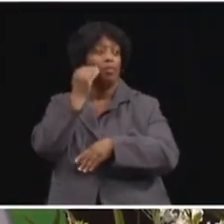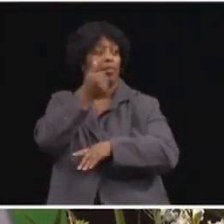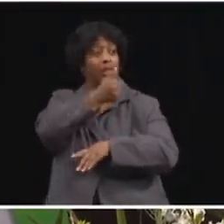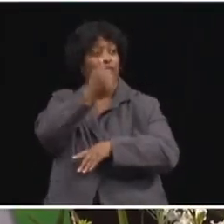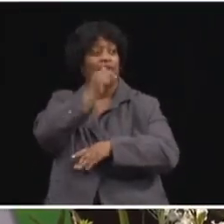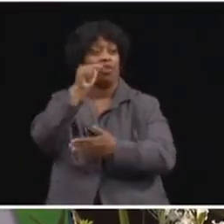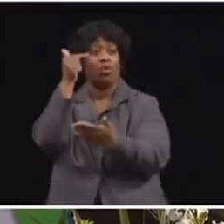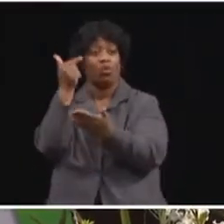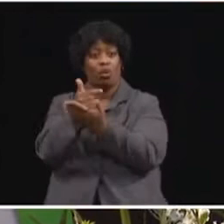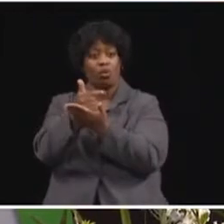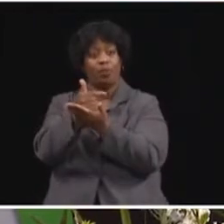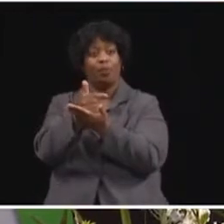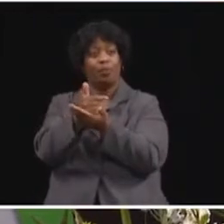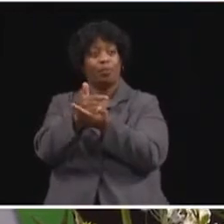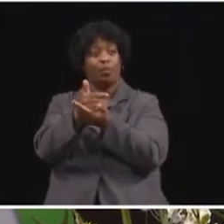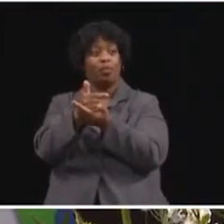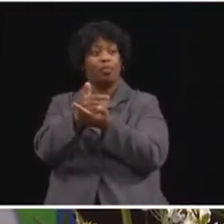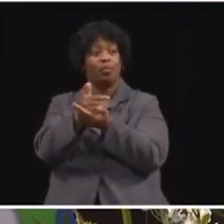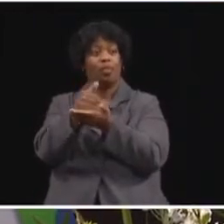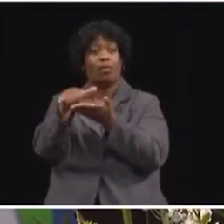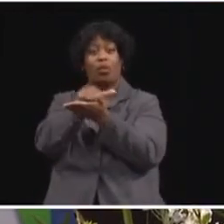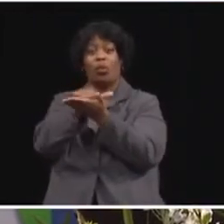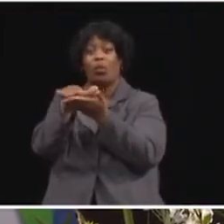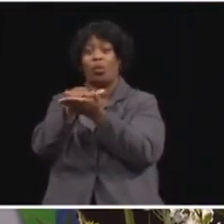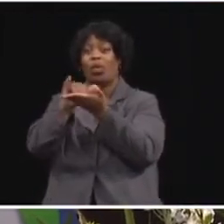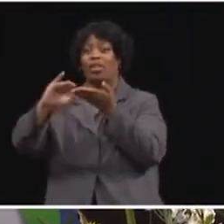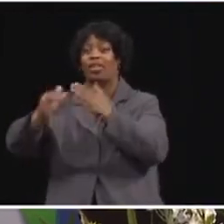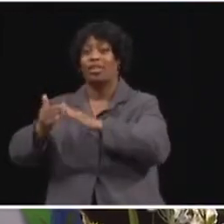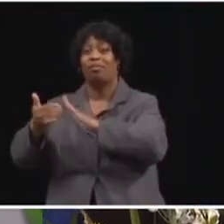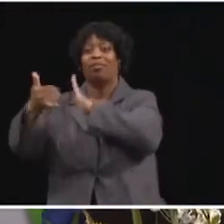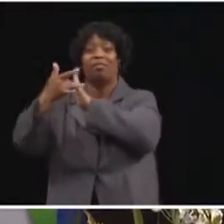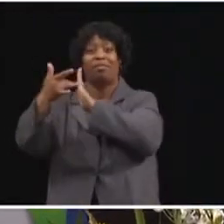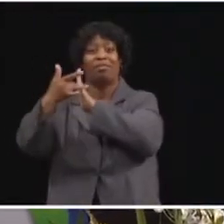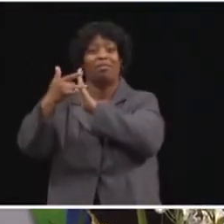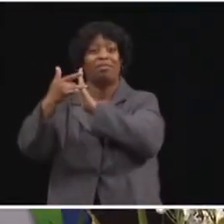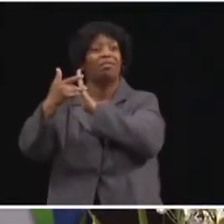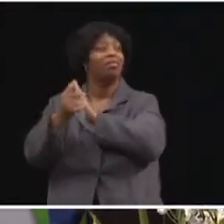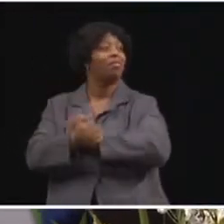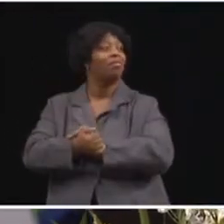a graduate of City Tech